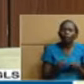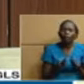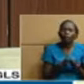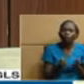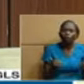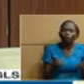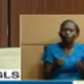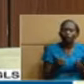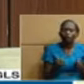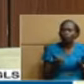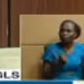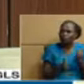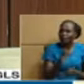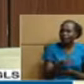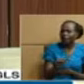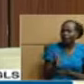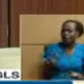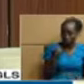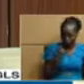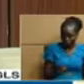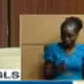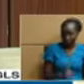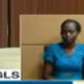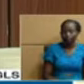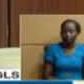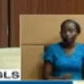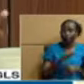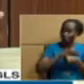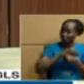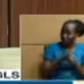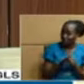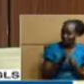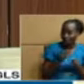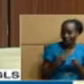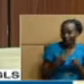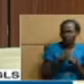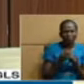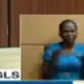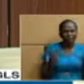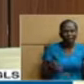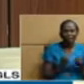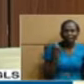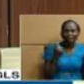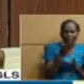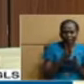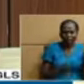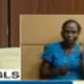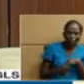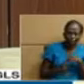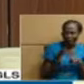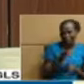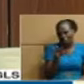the areas? You see, COVID has been, there are different types of accidents. Others are bad, others could be fair